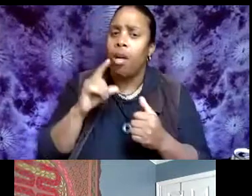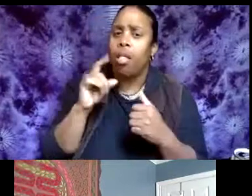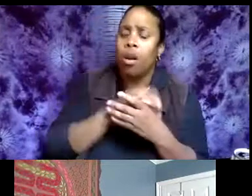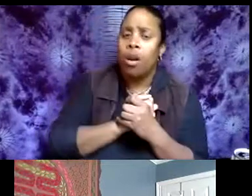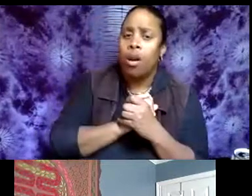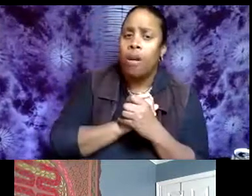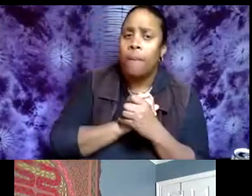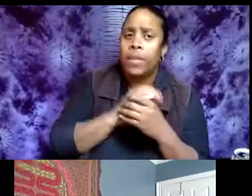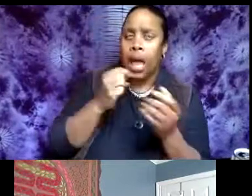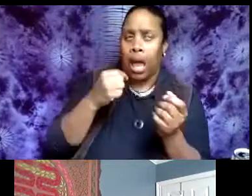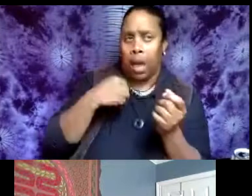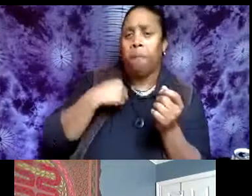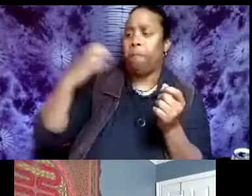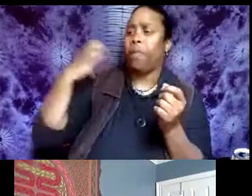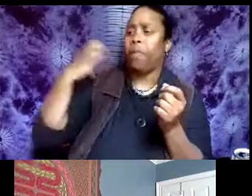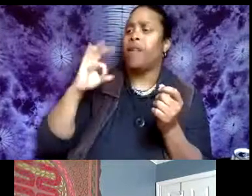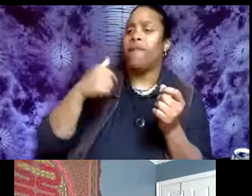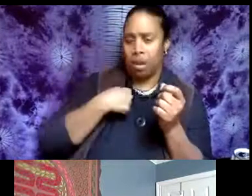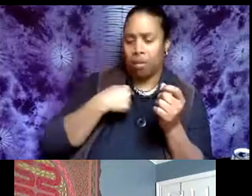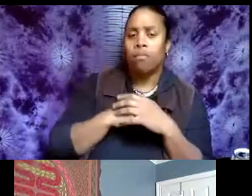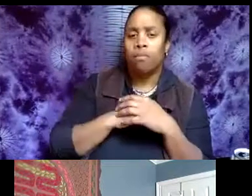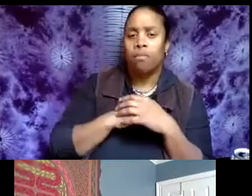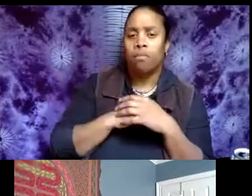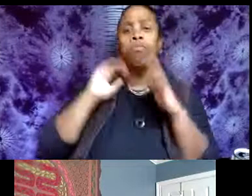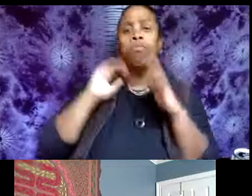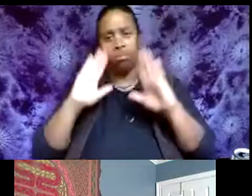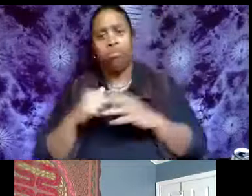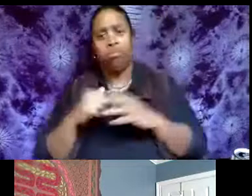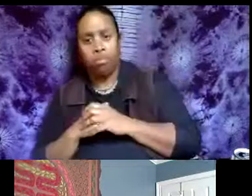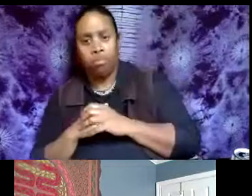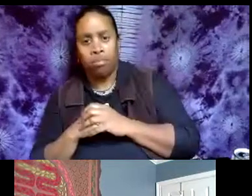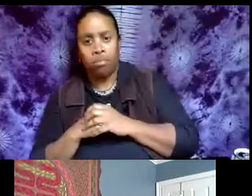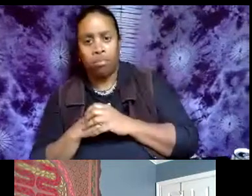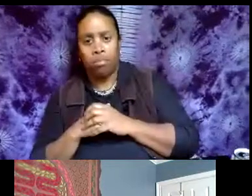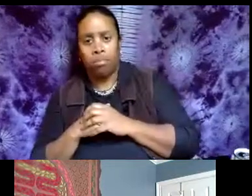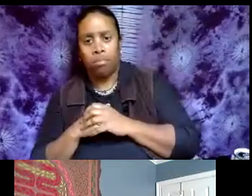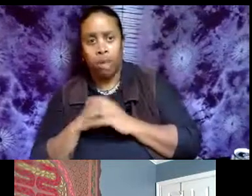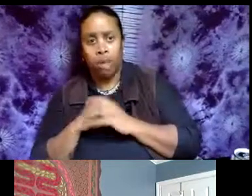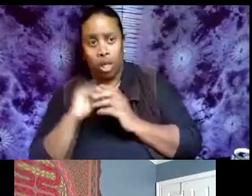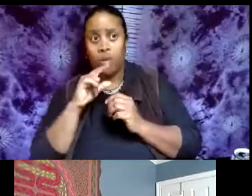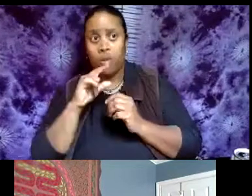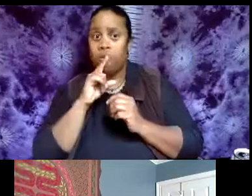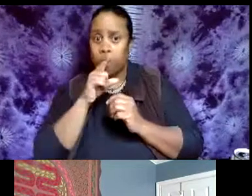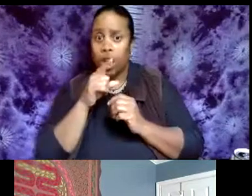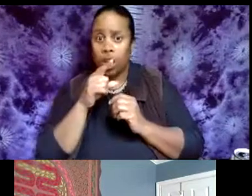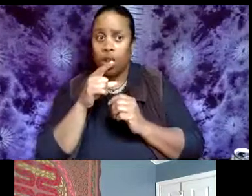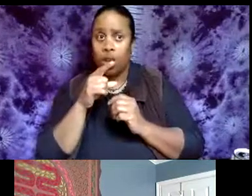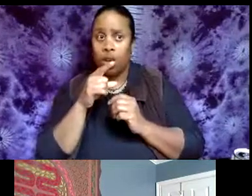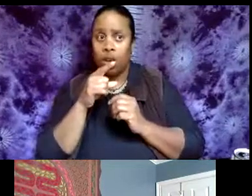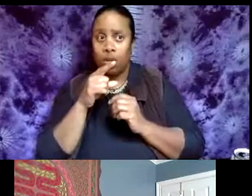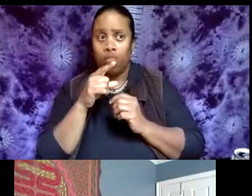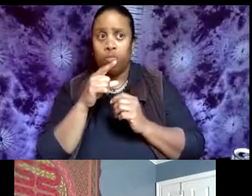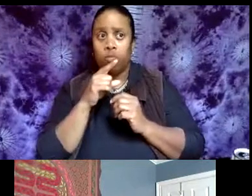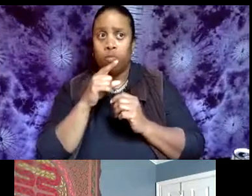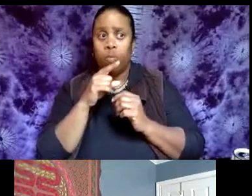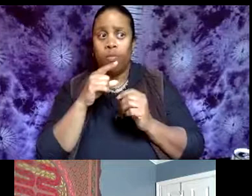I'm in charge of me. Great. Yeah, so and those are actually amazingly embodied for you, like those sound really solid in you.